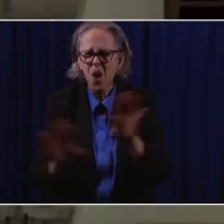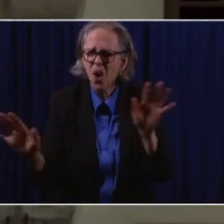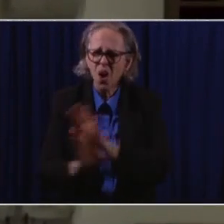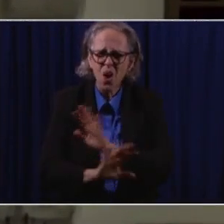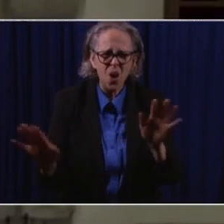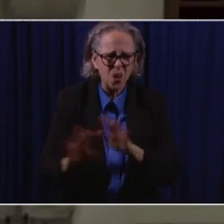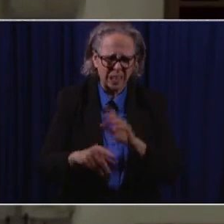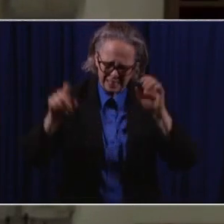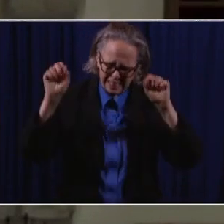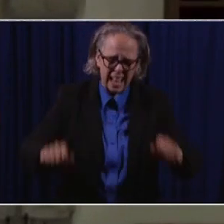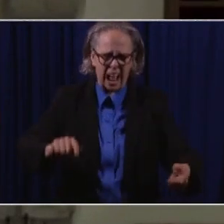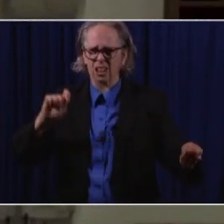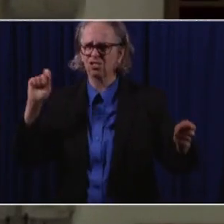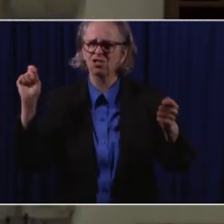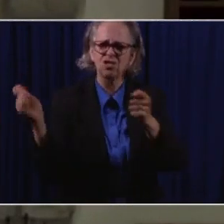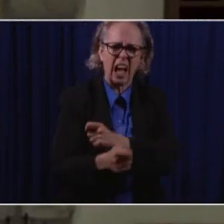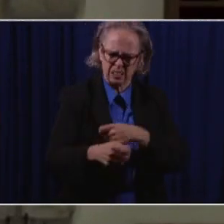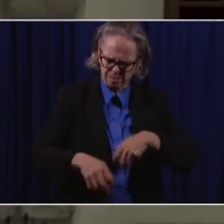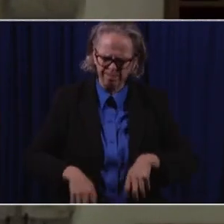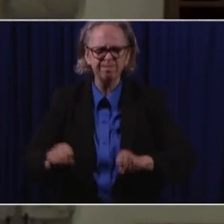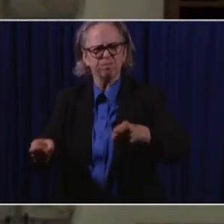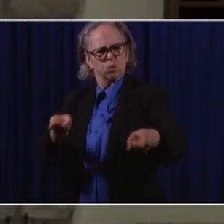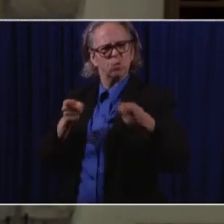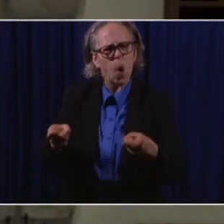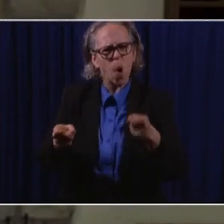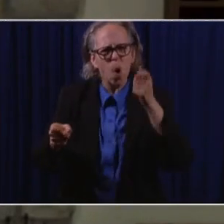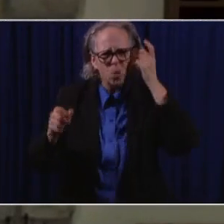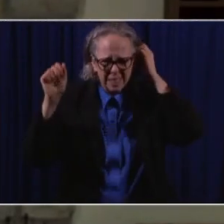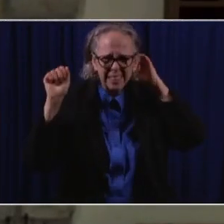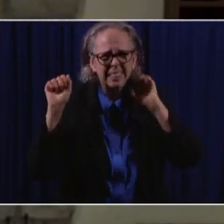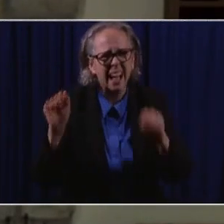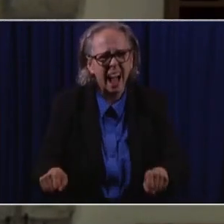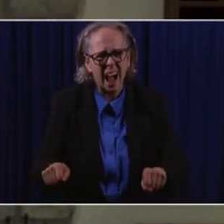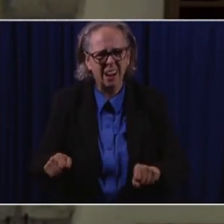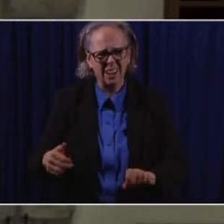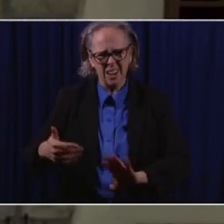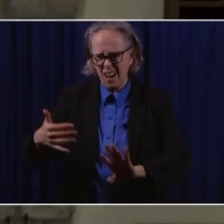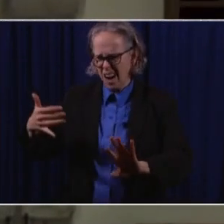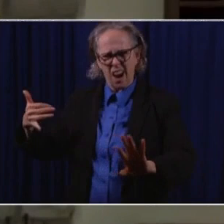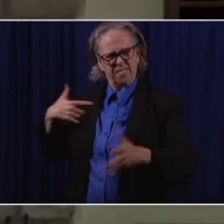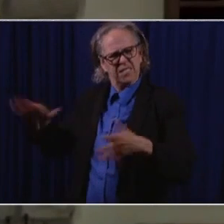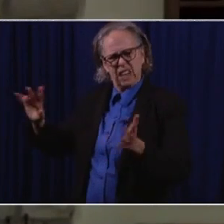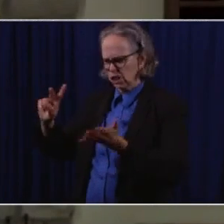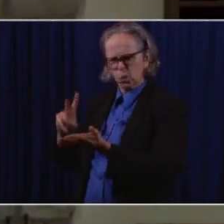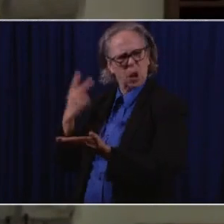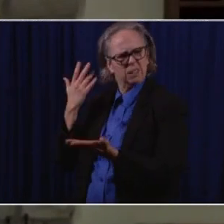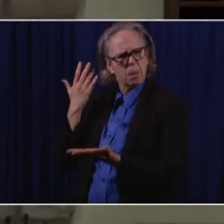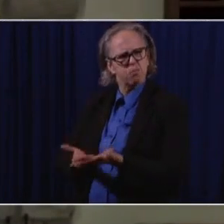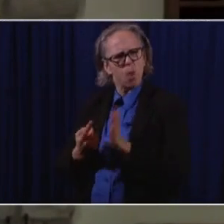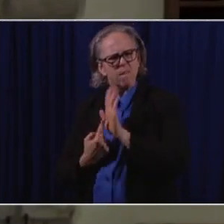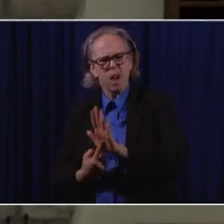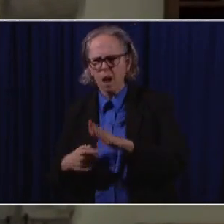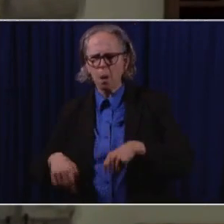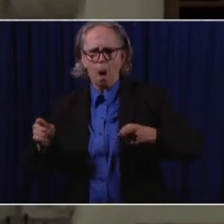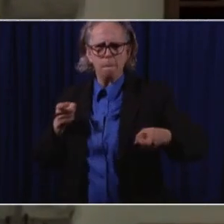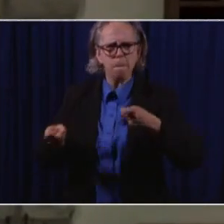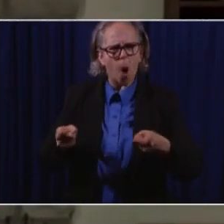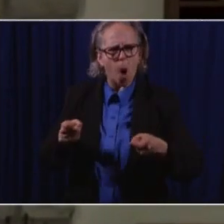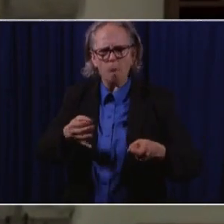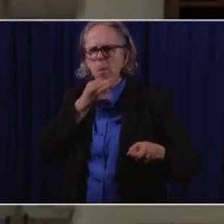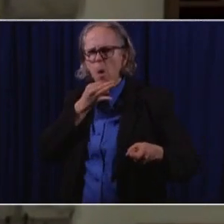can control this. We've done it twice before. We've knocked this thing down early on. And then 3 months